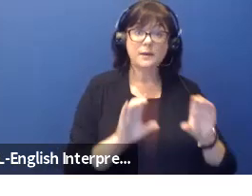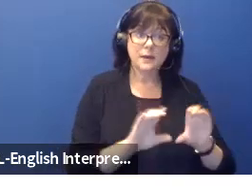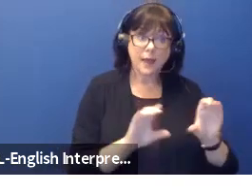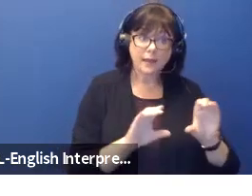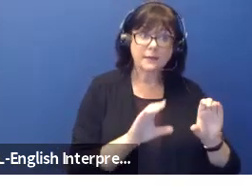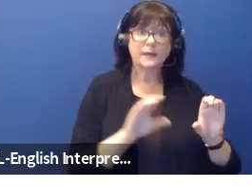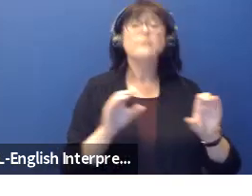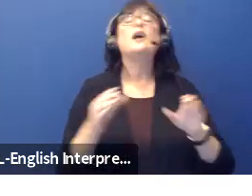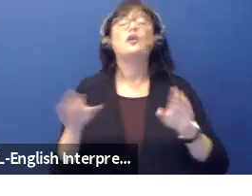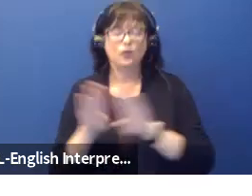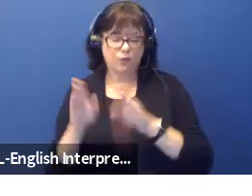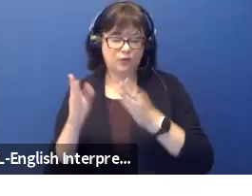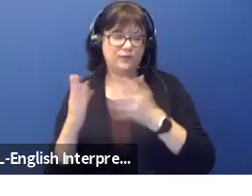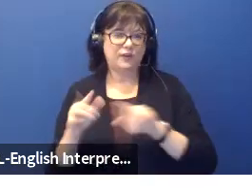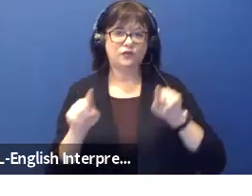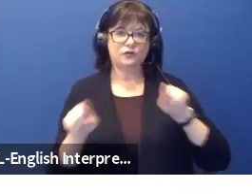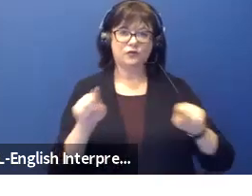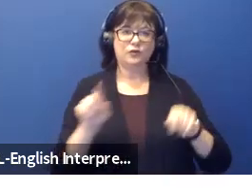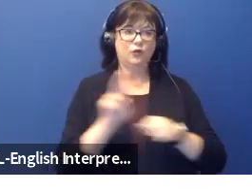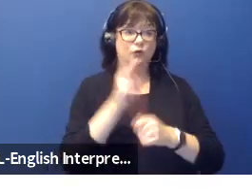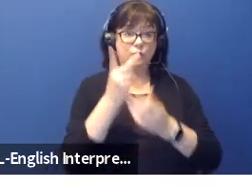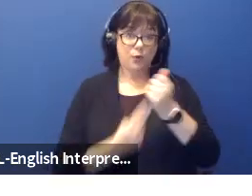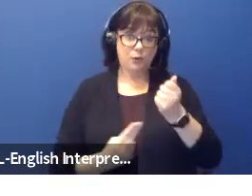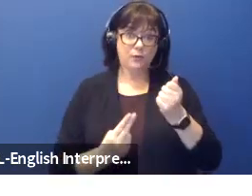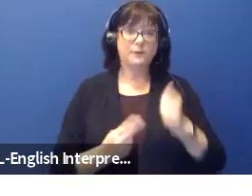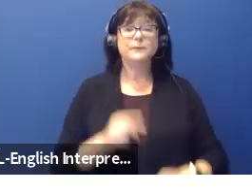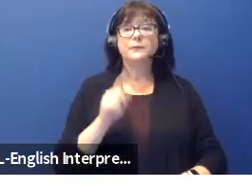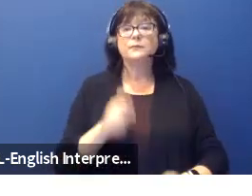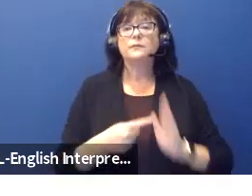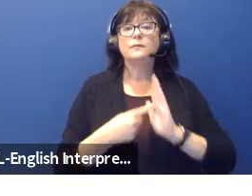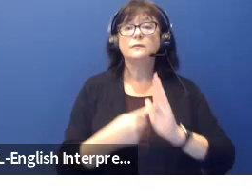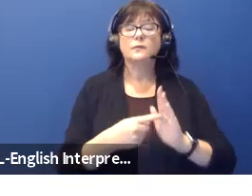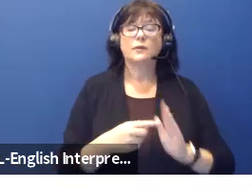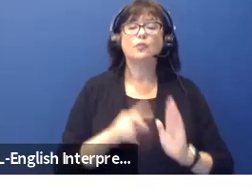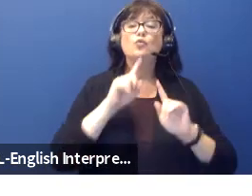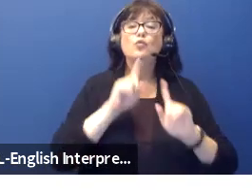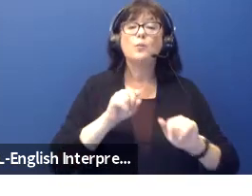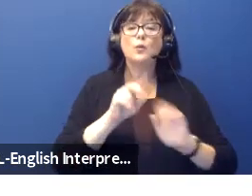And it is the percentage of learners who have successfully completed at least one milestone in the current reporting period.